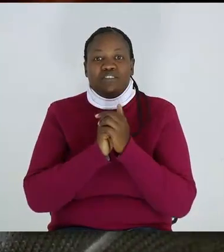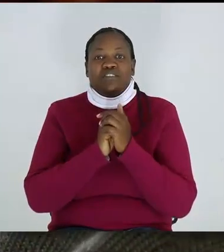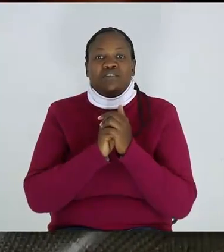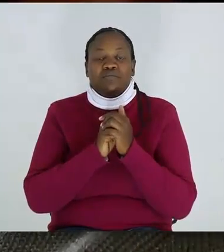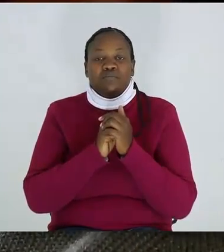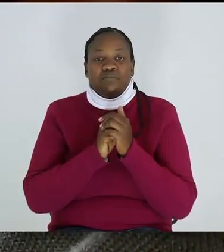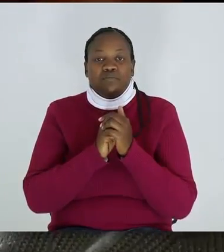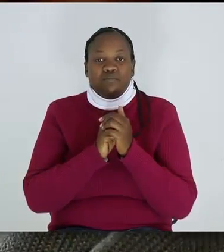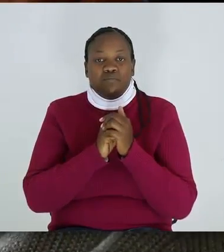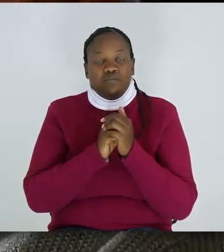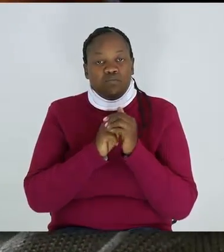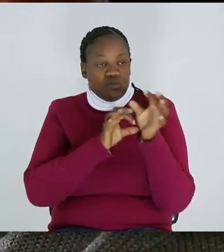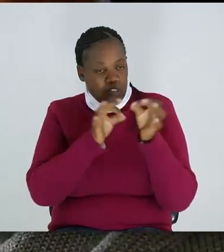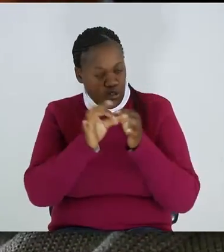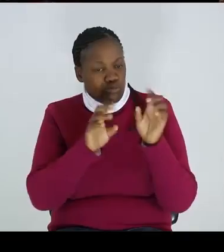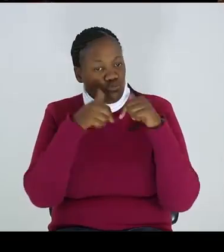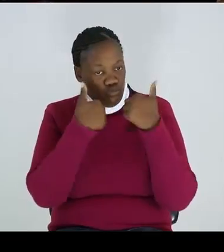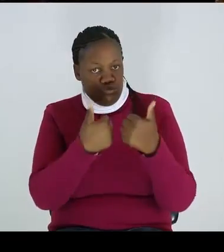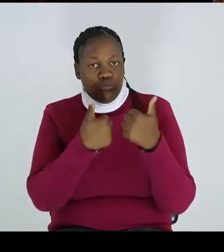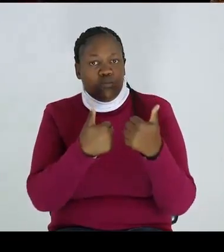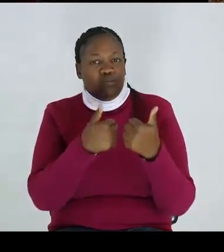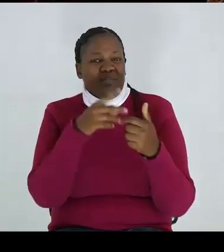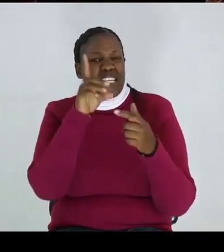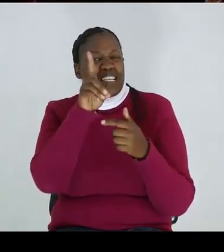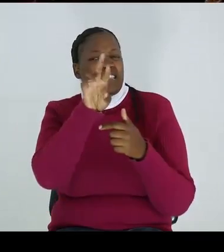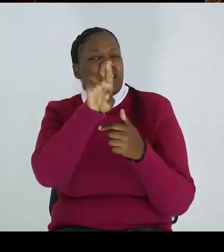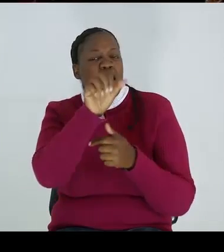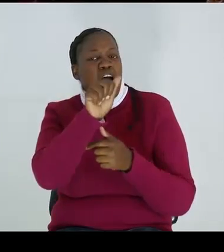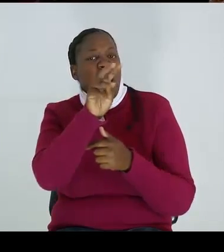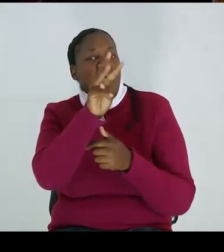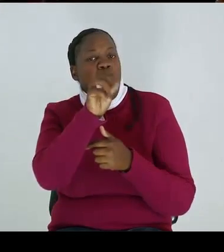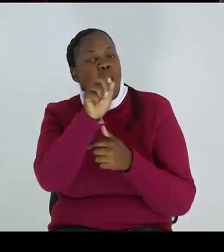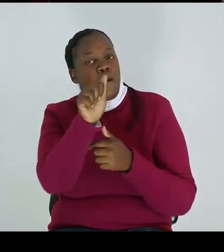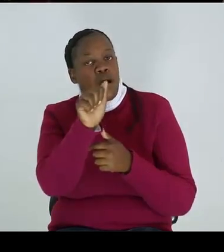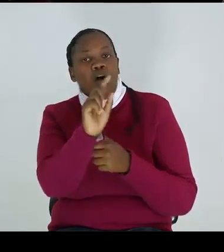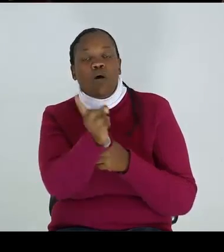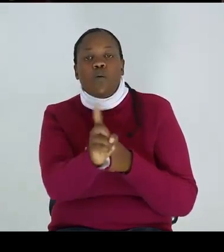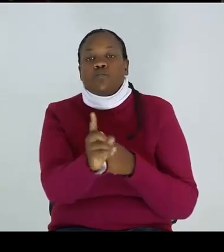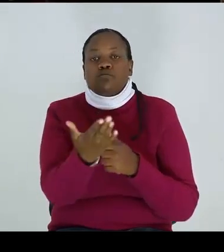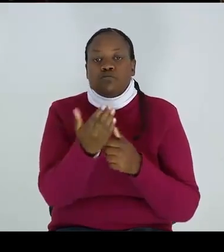humor. It's made to make people laugh. Well explained, Nick. What about a drama?